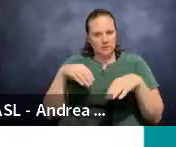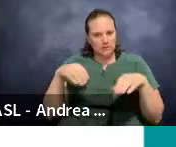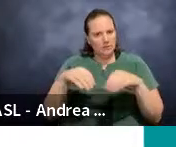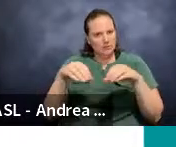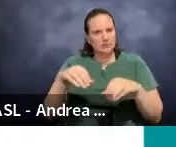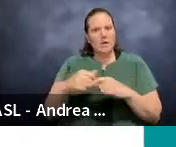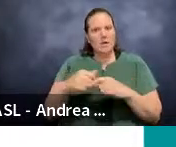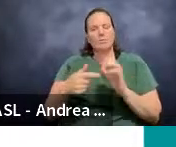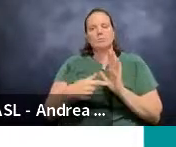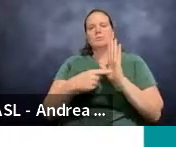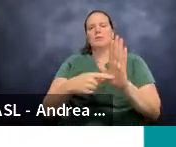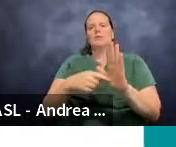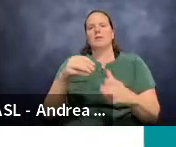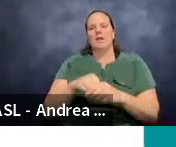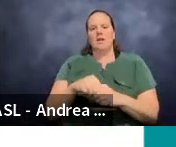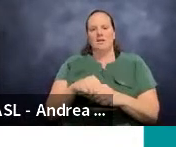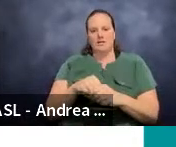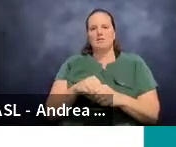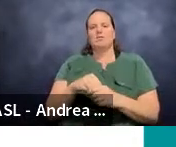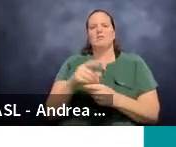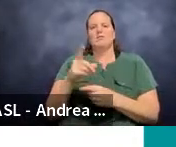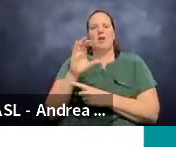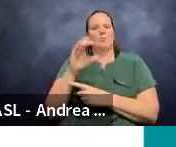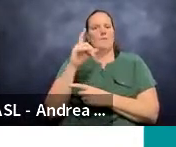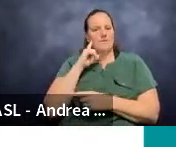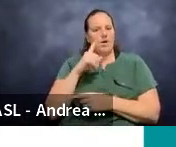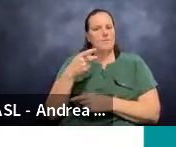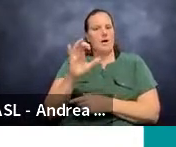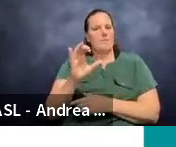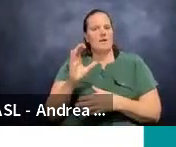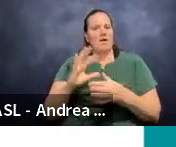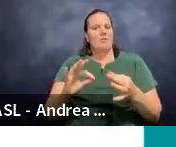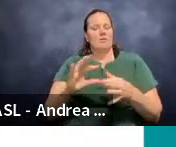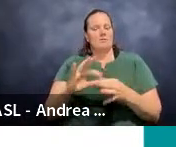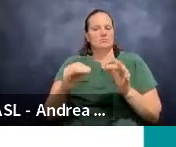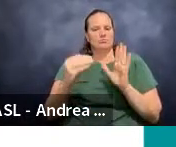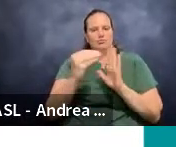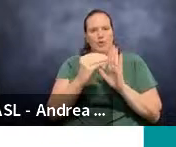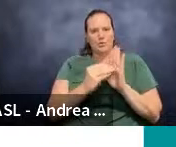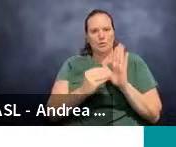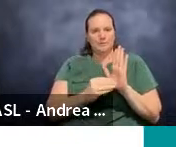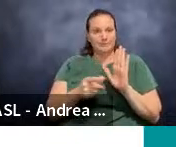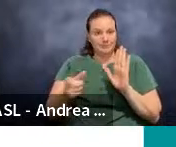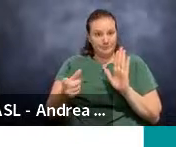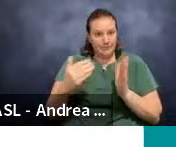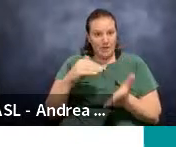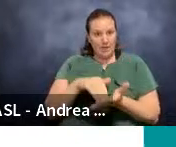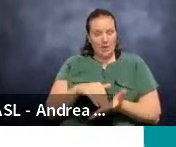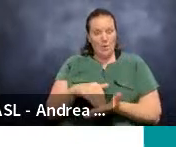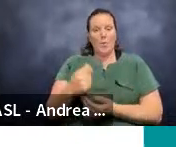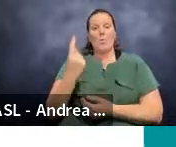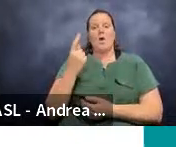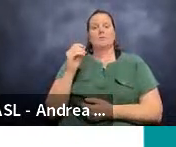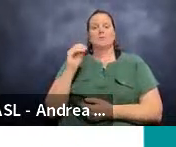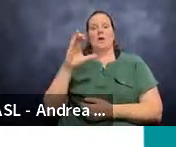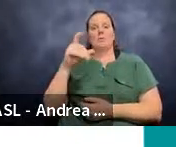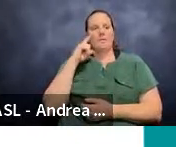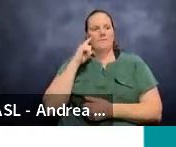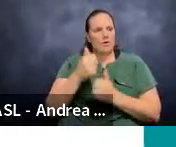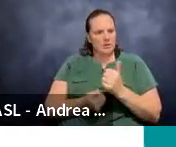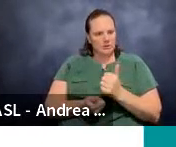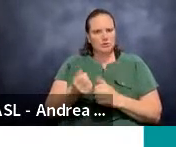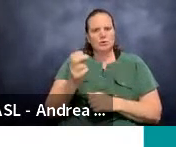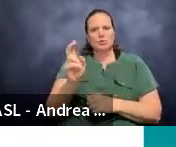be presented in the FOE documents for public comment, as noted. There, again, here is one document for each